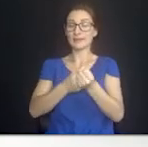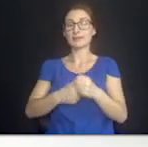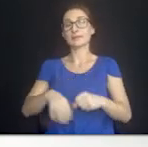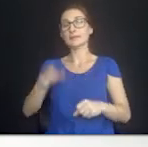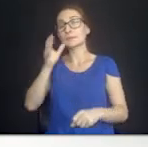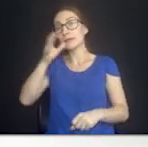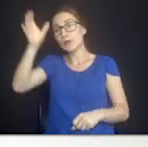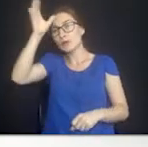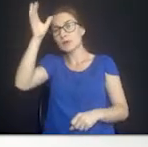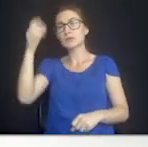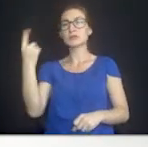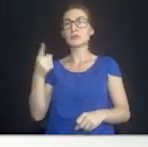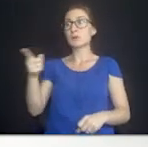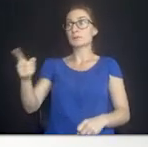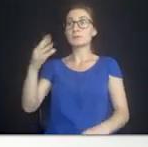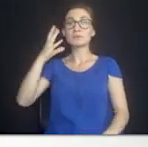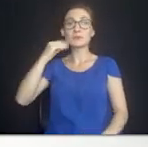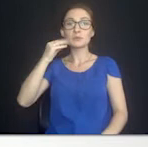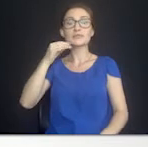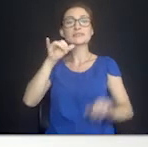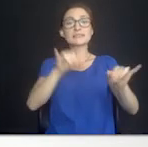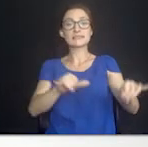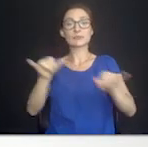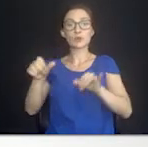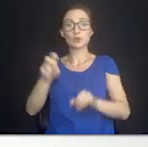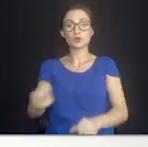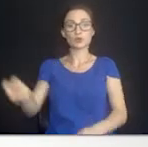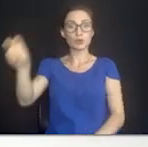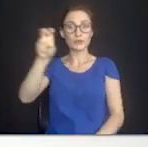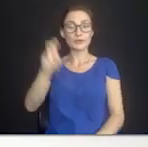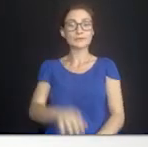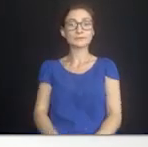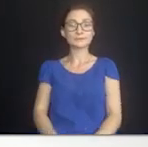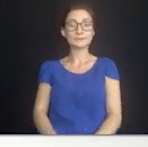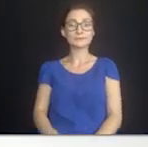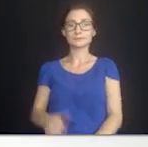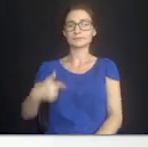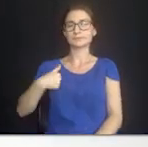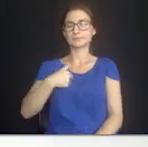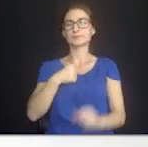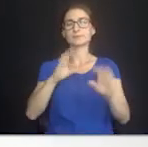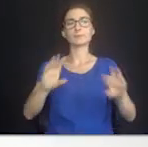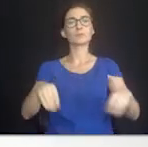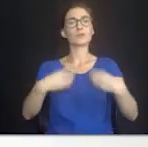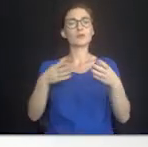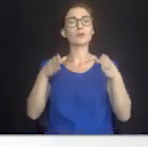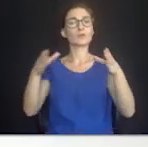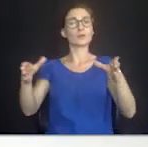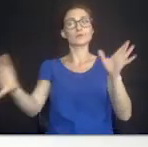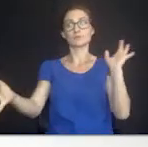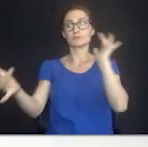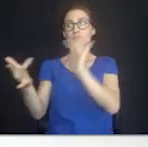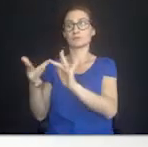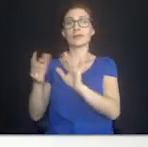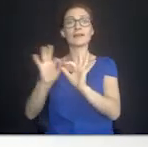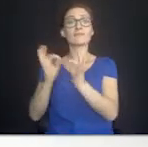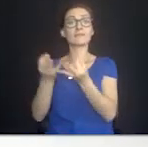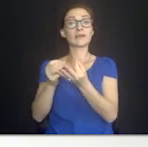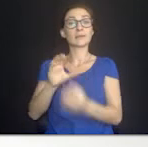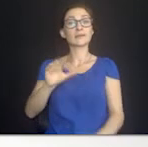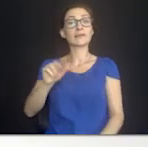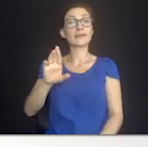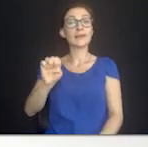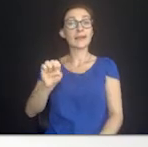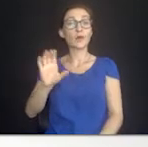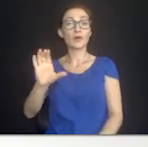parent, someone who has experienced a similar journey. And so we provided a way for families to get in contact with the Family Care